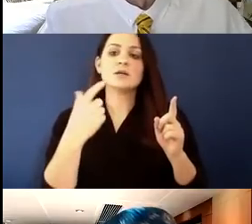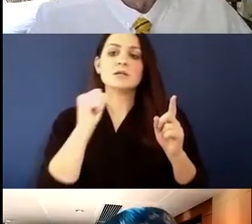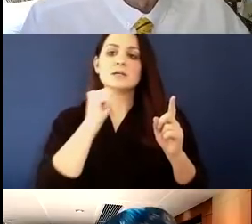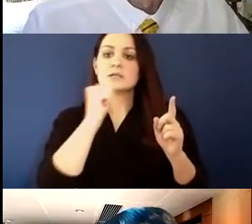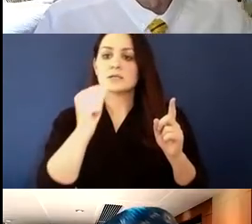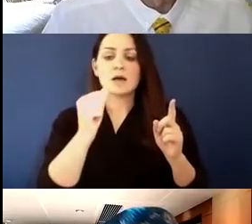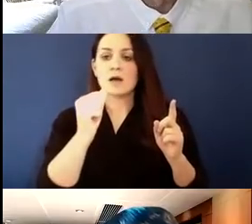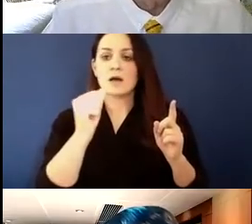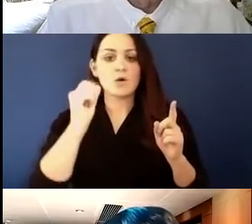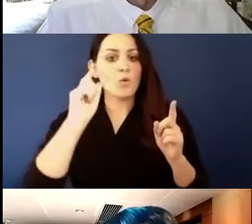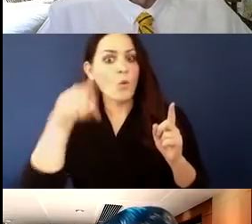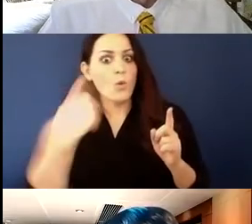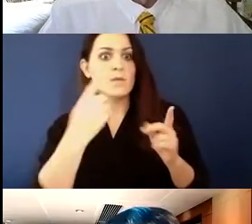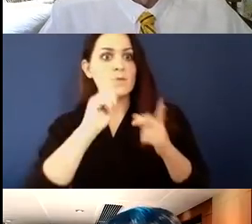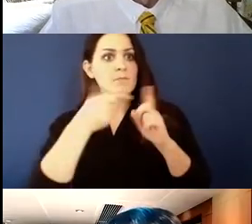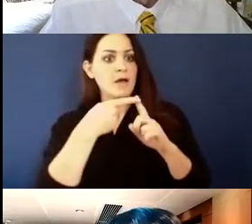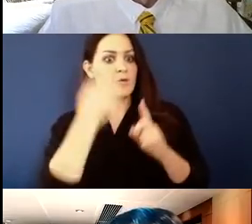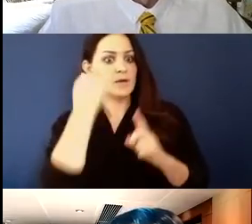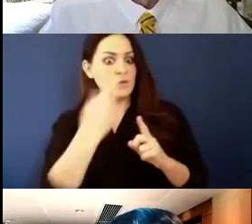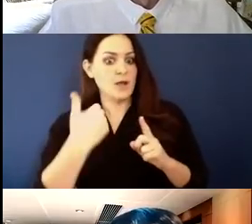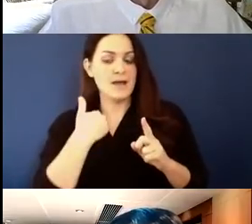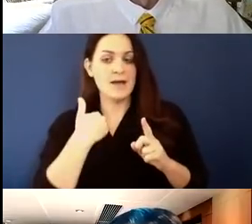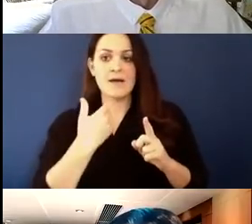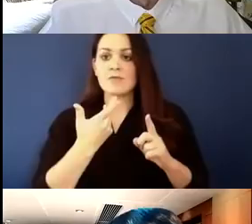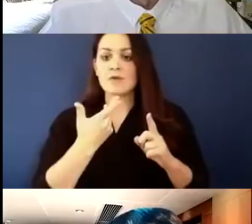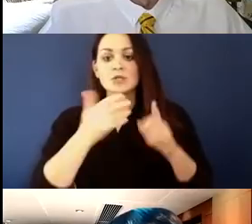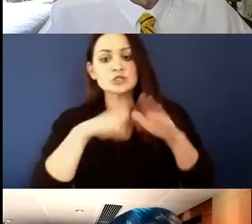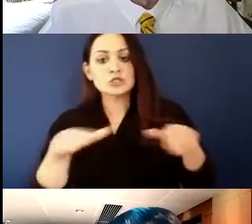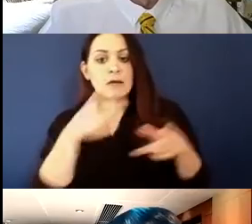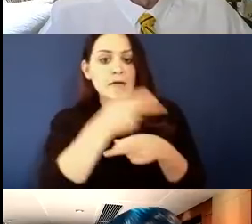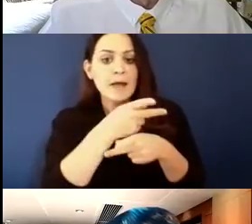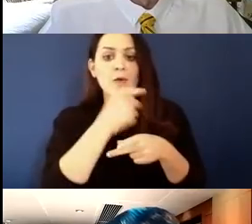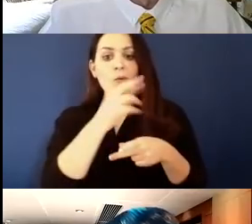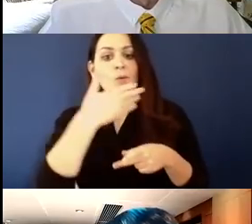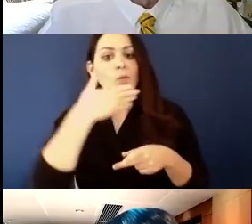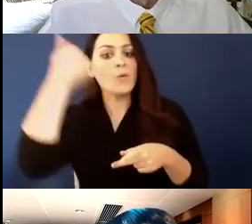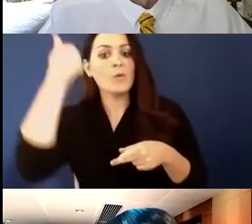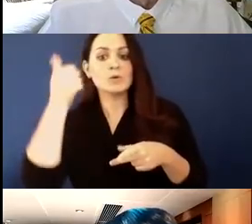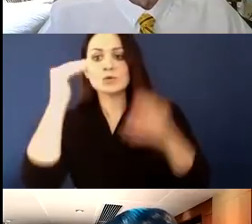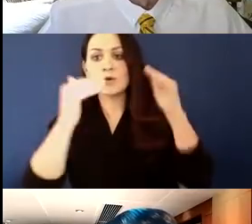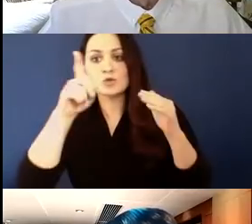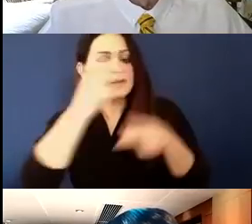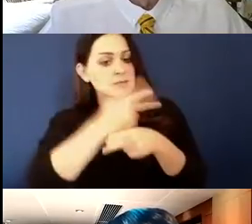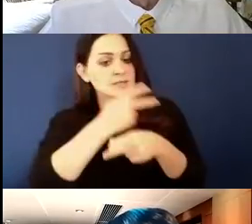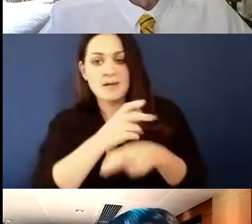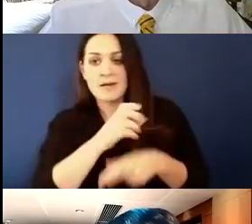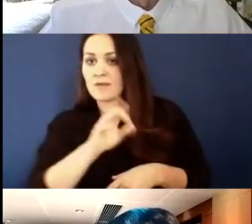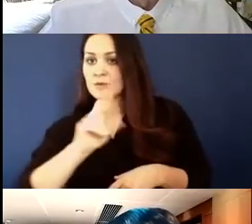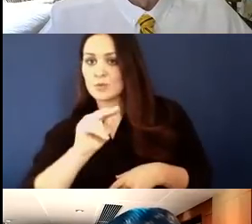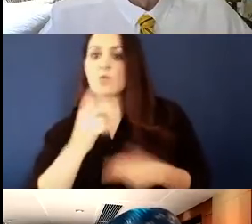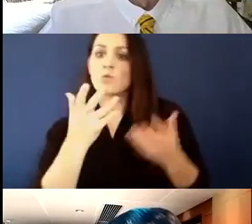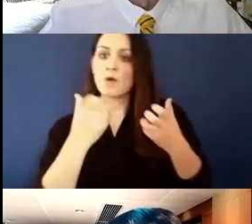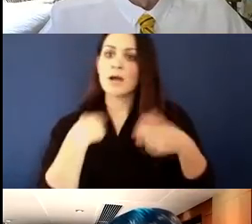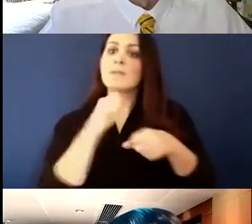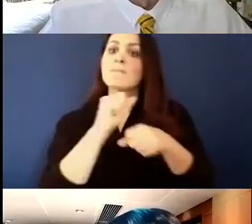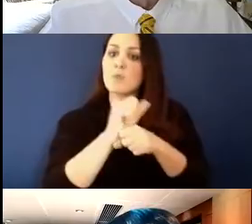or not you don't have those childcare issues or dependent care issues. We're trying to keep our employees safe, and we're trying to